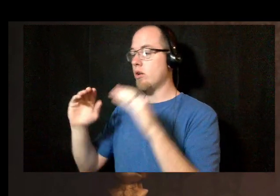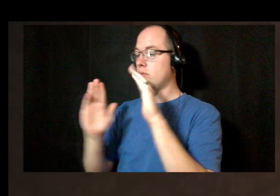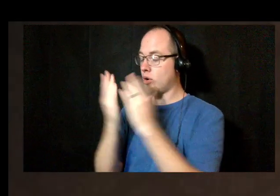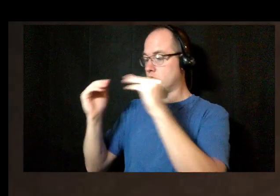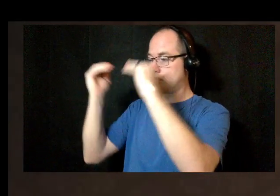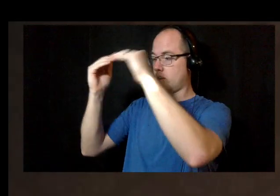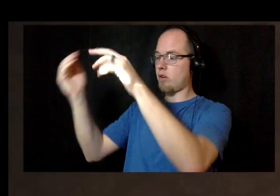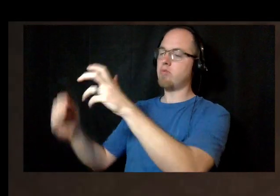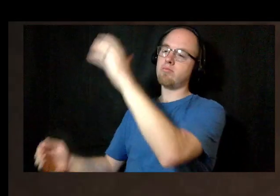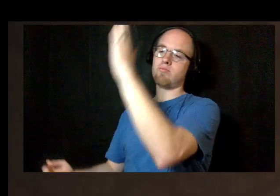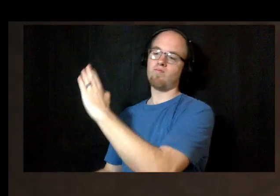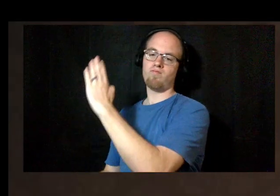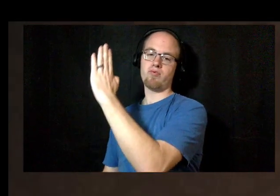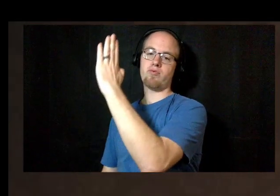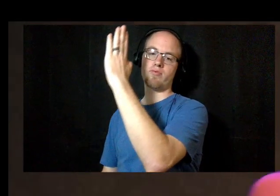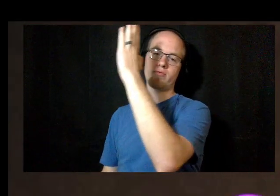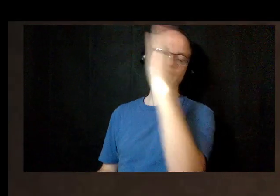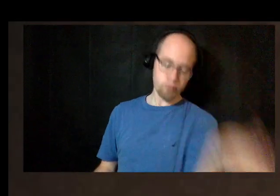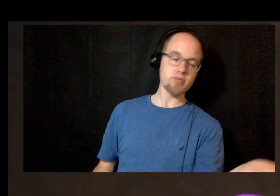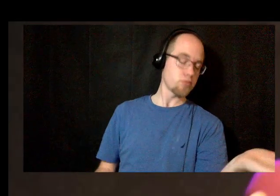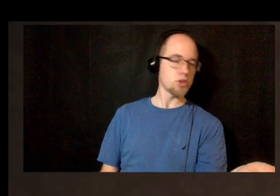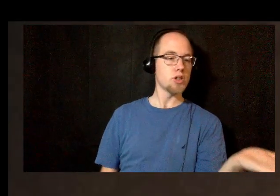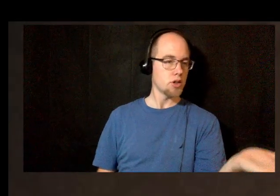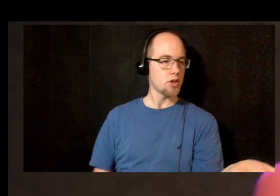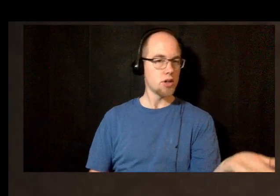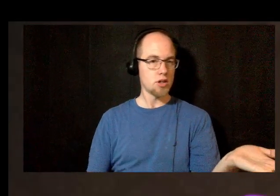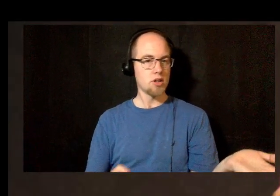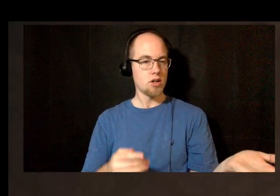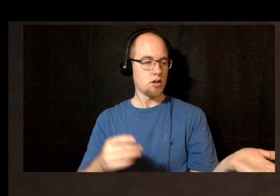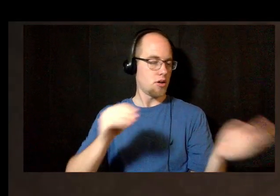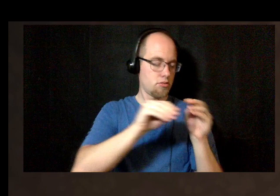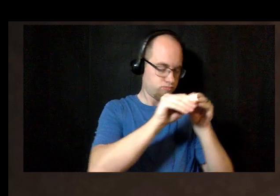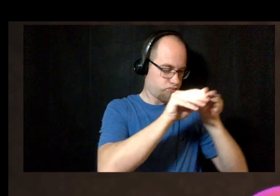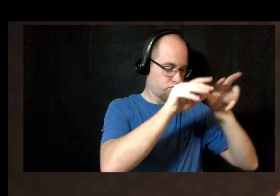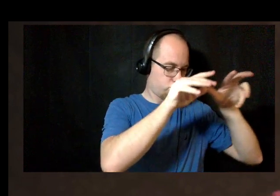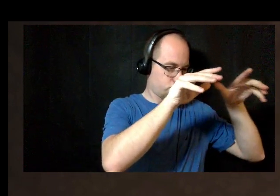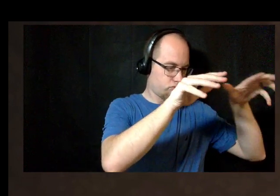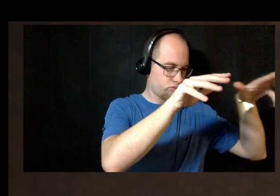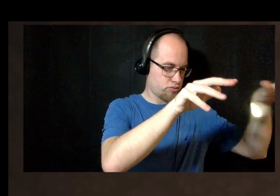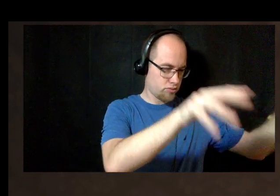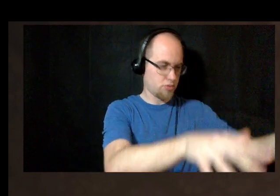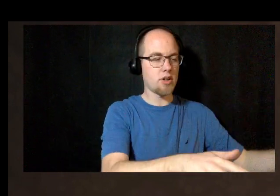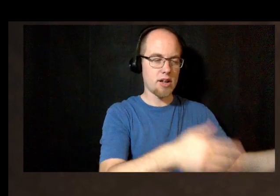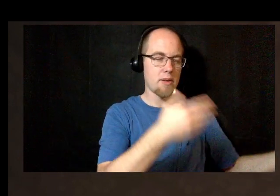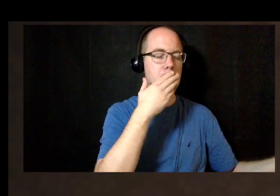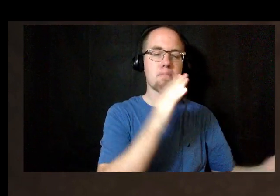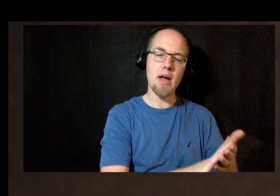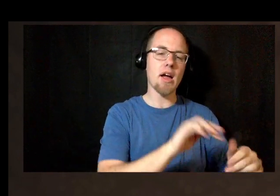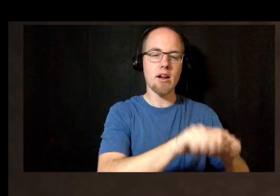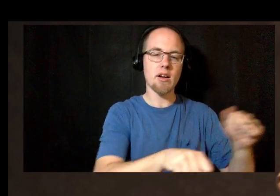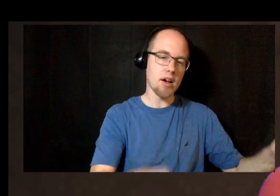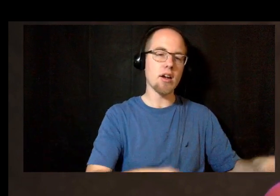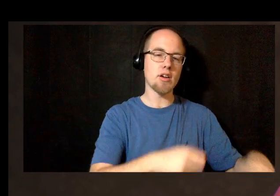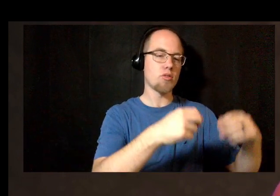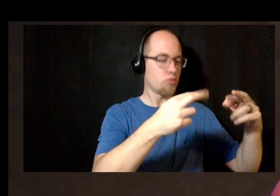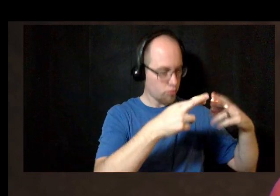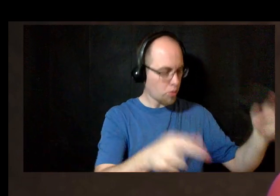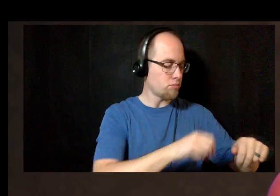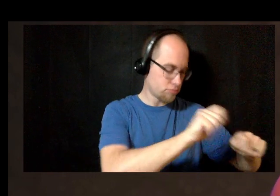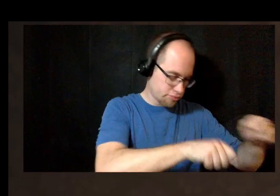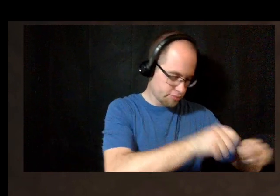and exploded against the guardrail. Just exploded in a shower of badly tied knots and broken